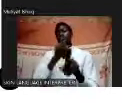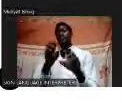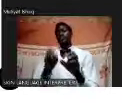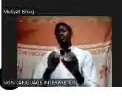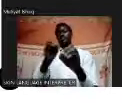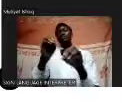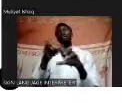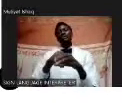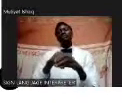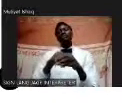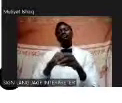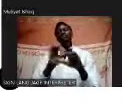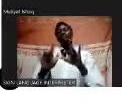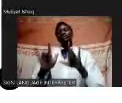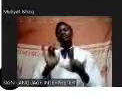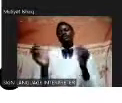this,